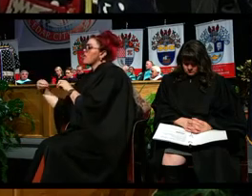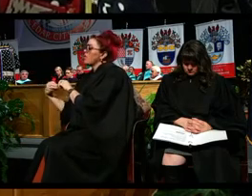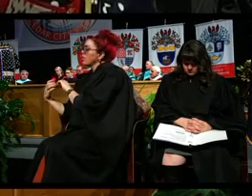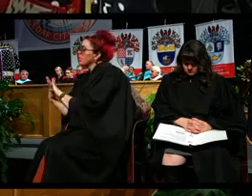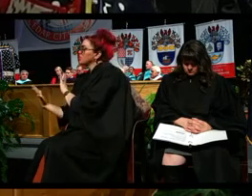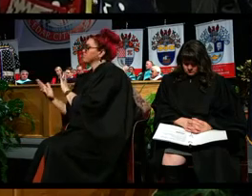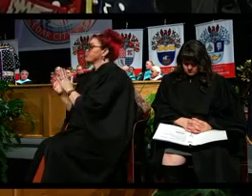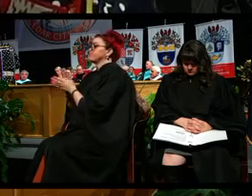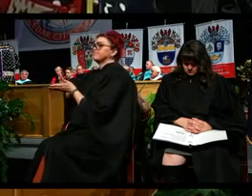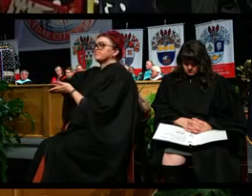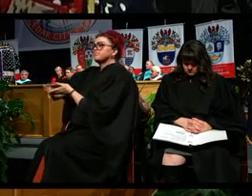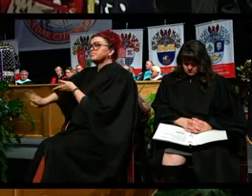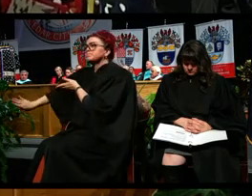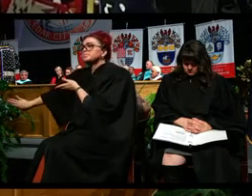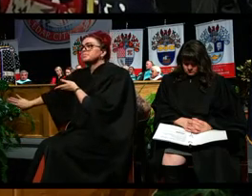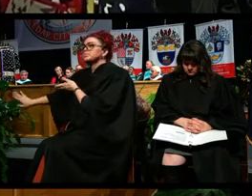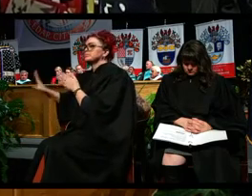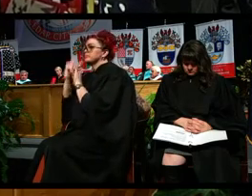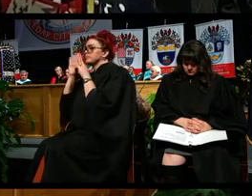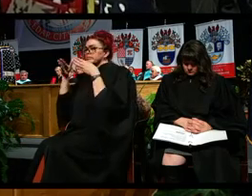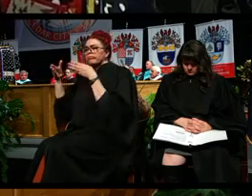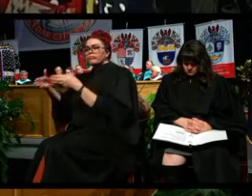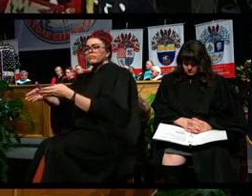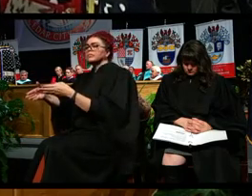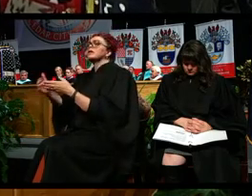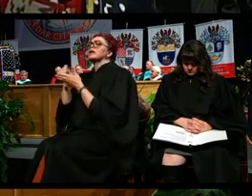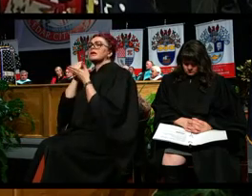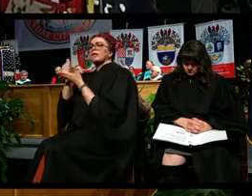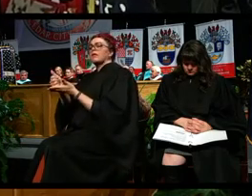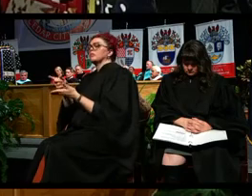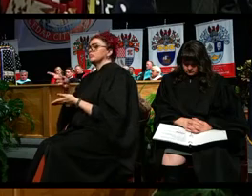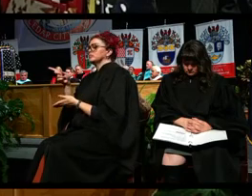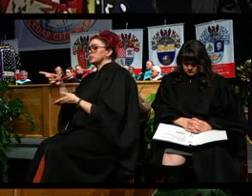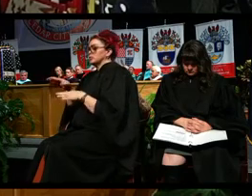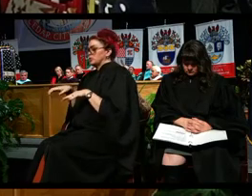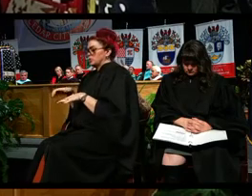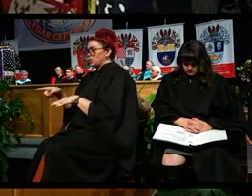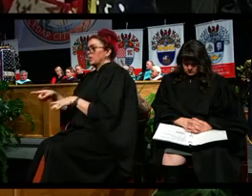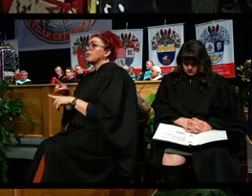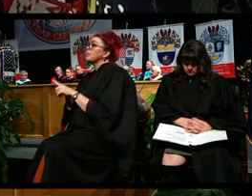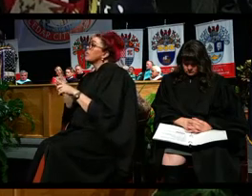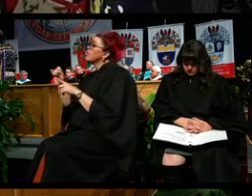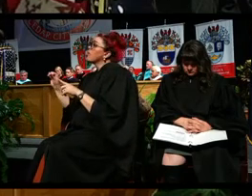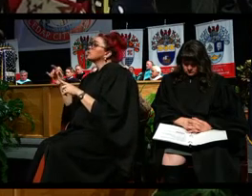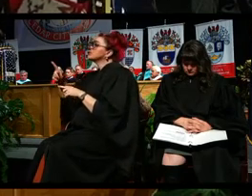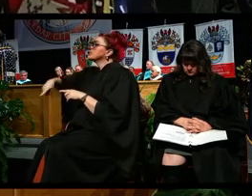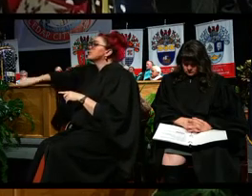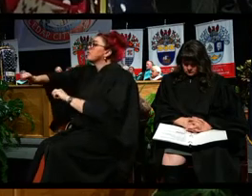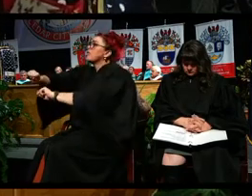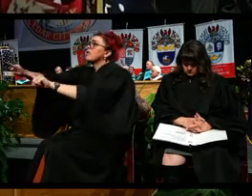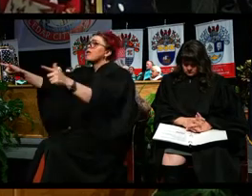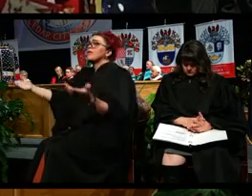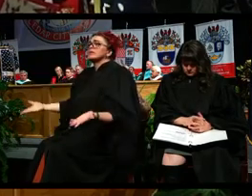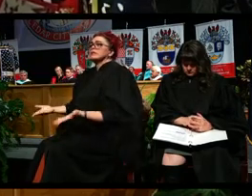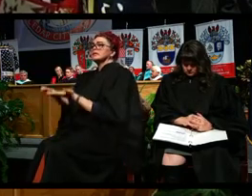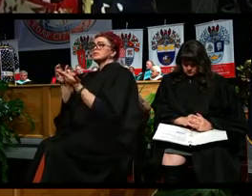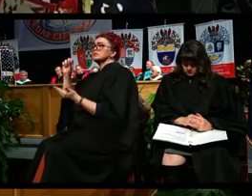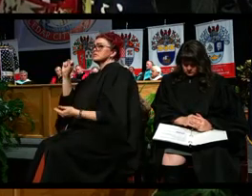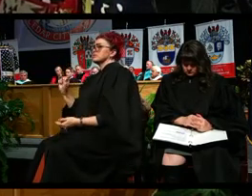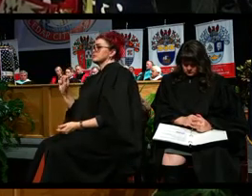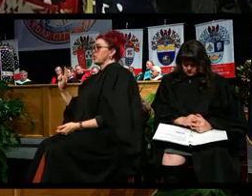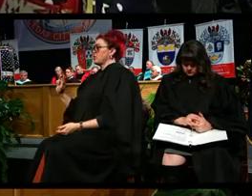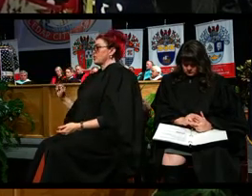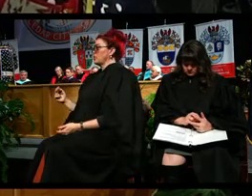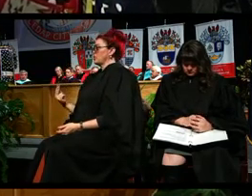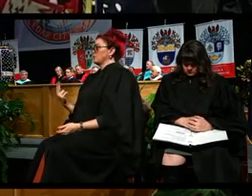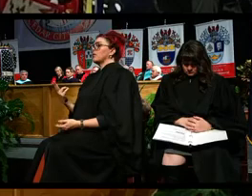in this plight. Not only you, but it's for everybody here in Southern Utah that